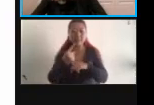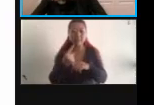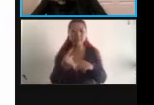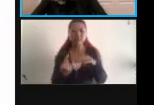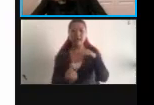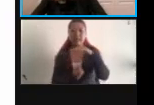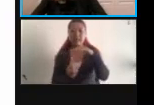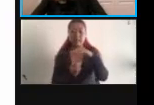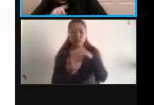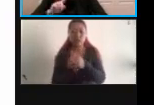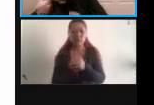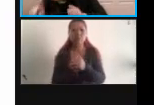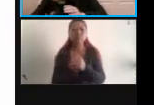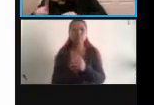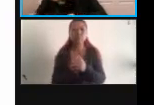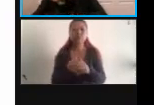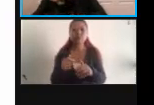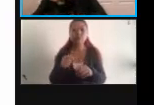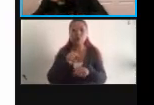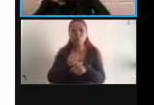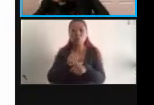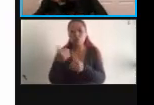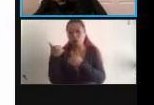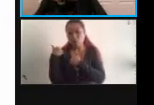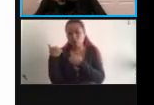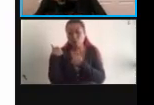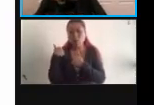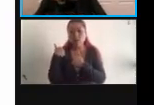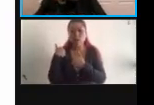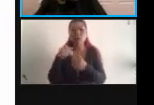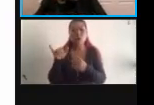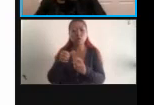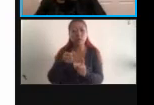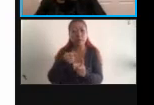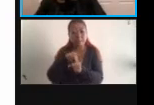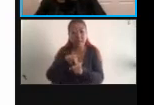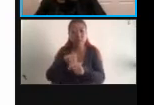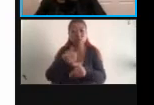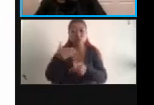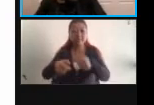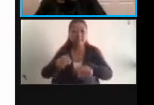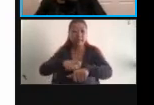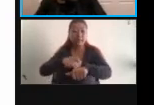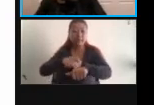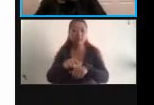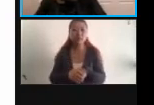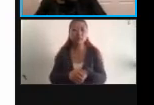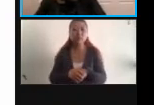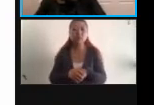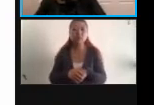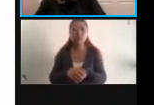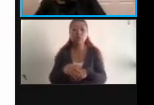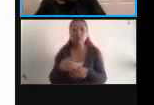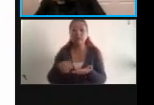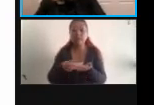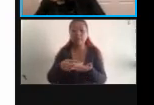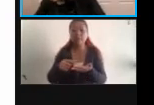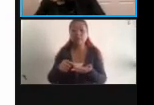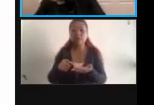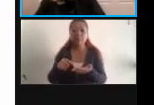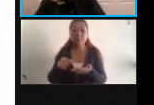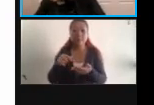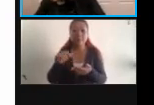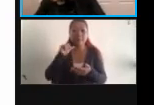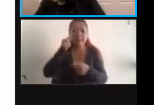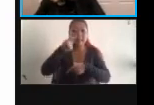role in the weakening conflict strain spirals over time. Current day conflict was associated with next day strain when next day workload